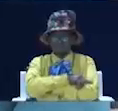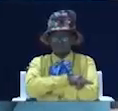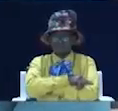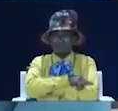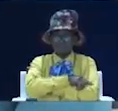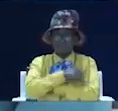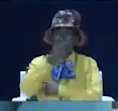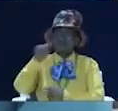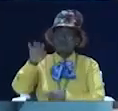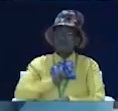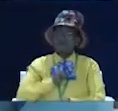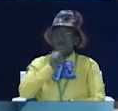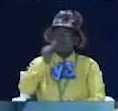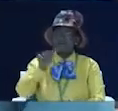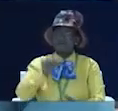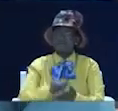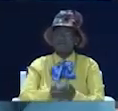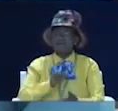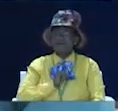The I am that I am.